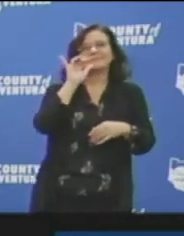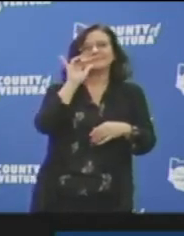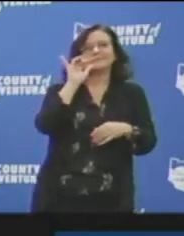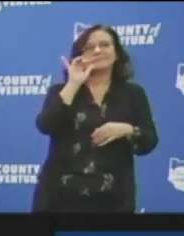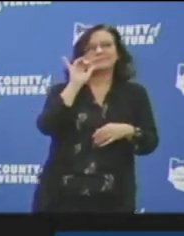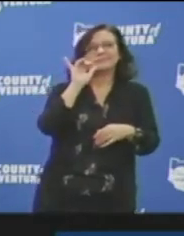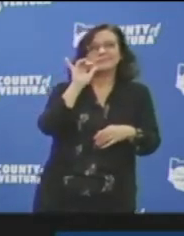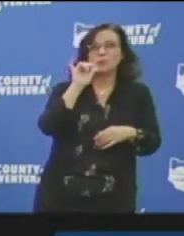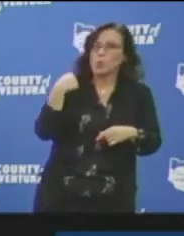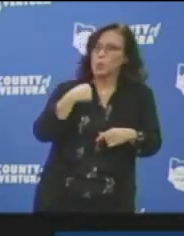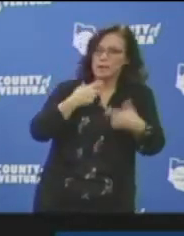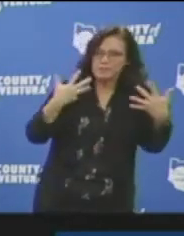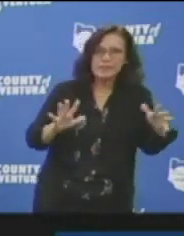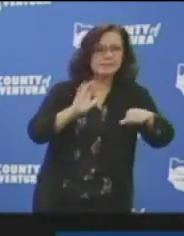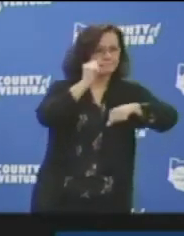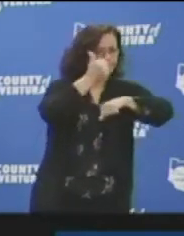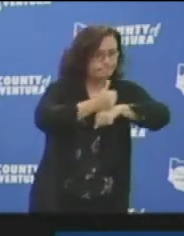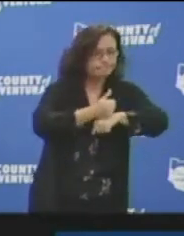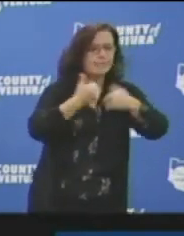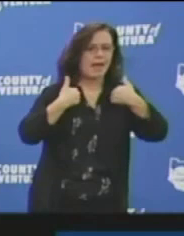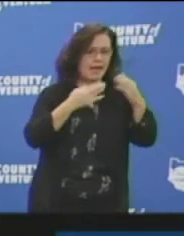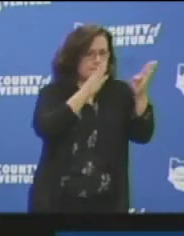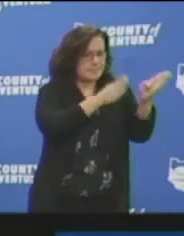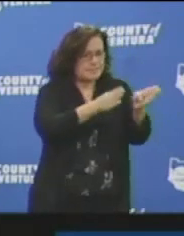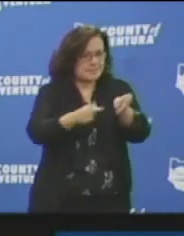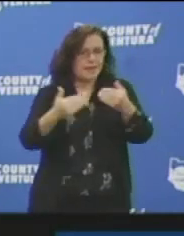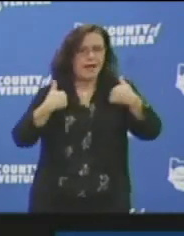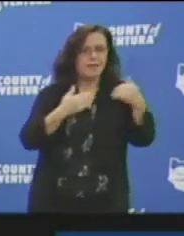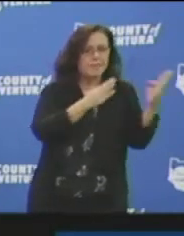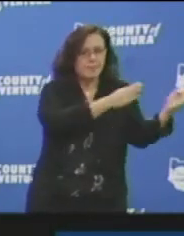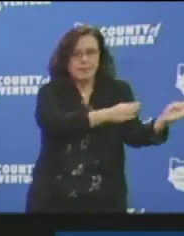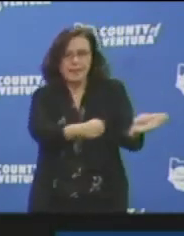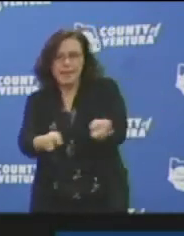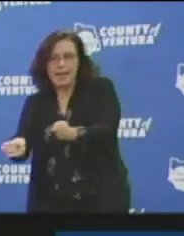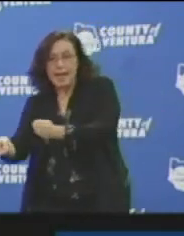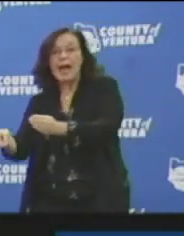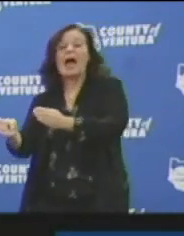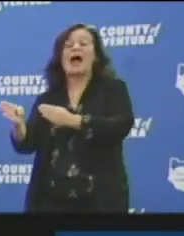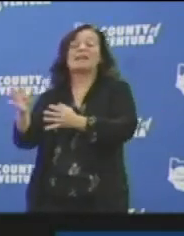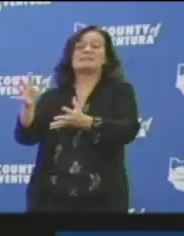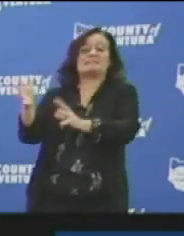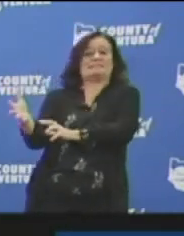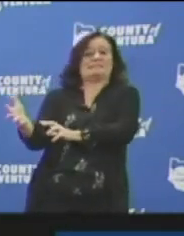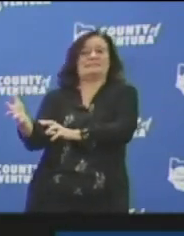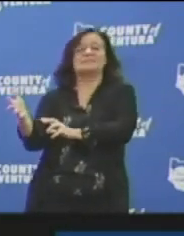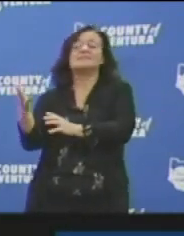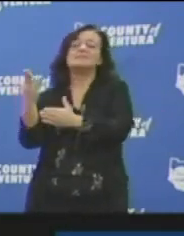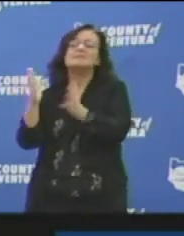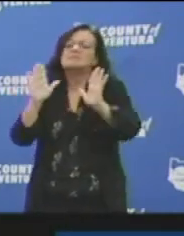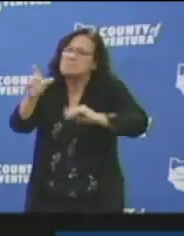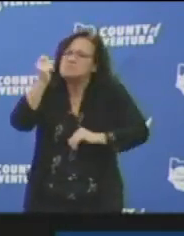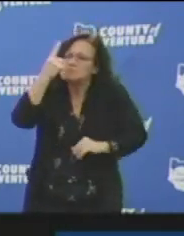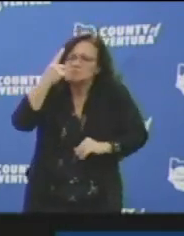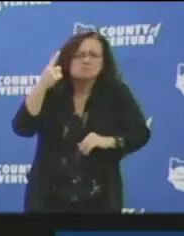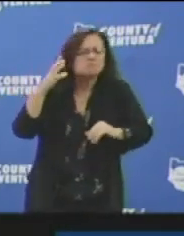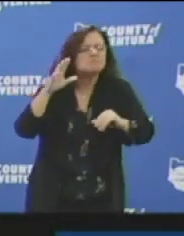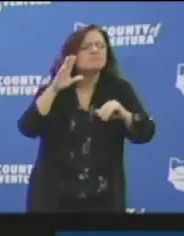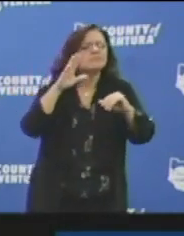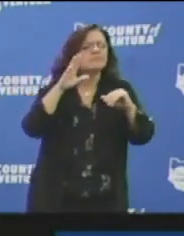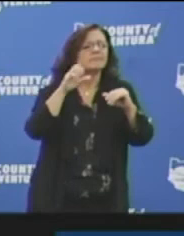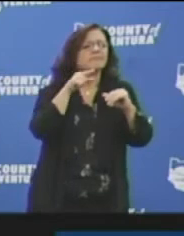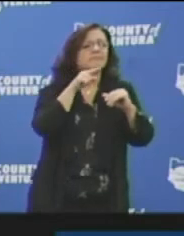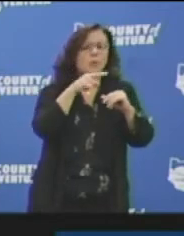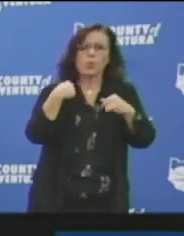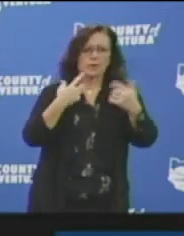we want it to be. We are doing our best, and I think it is very organized, but it's not